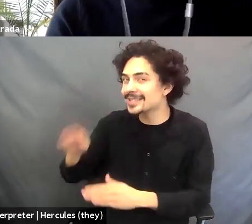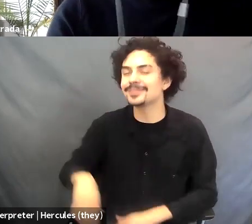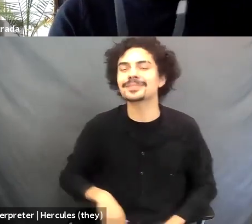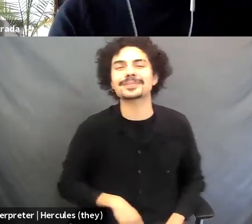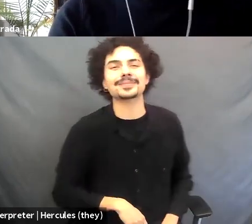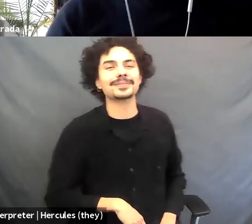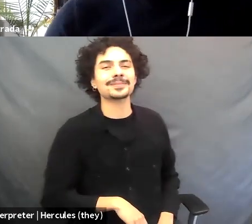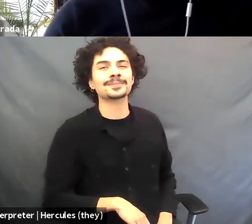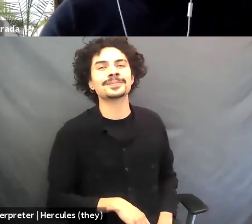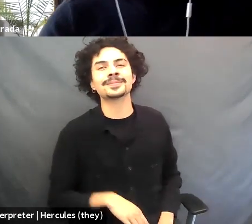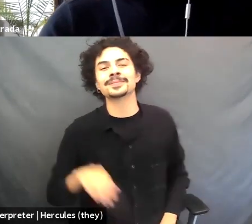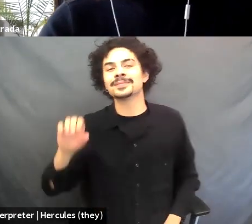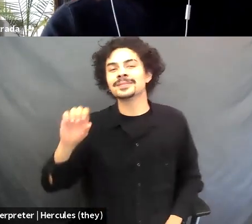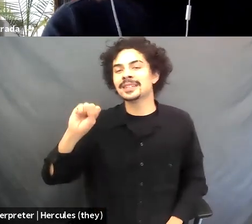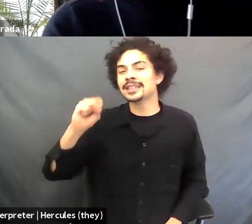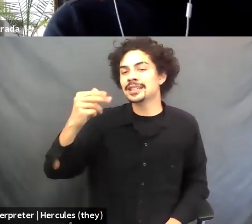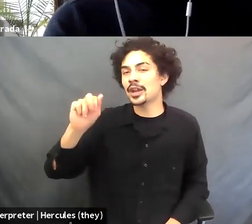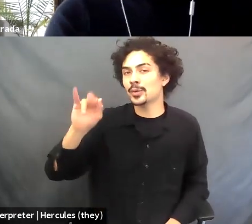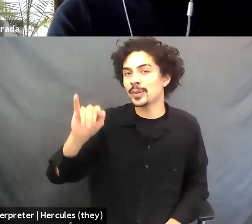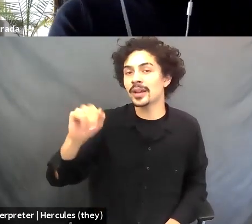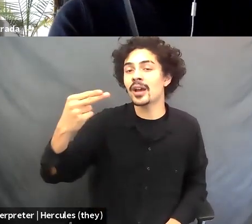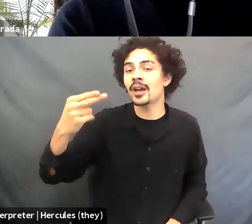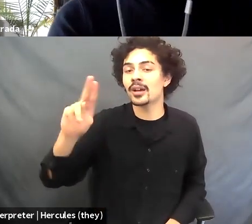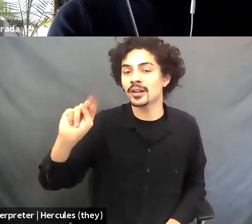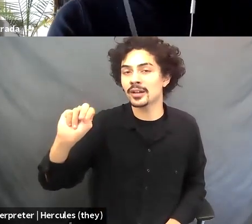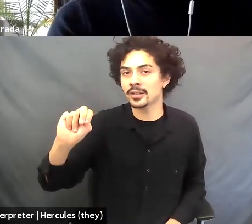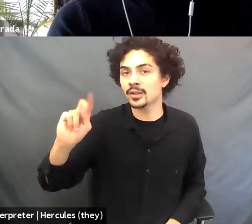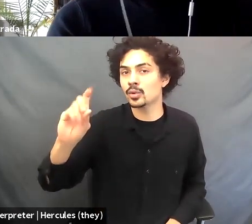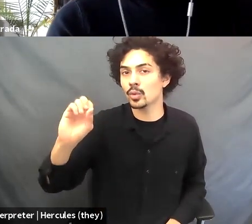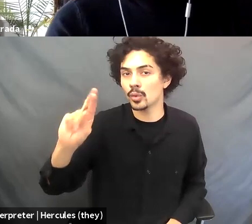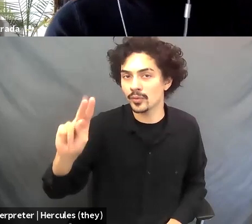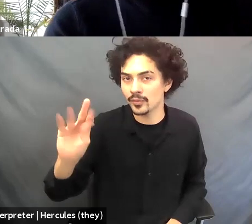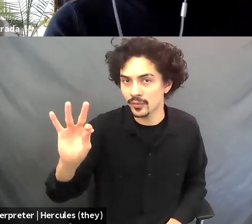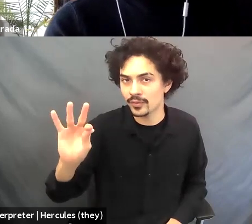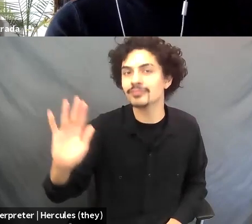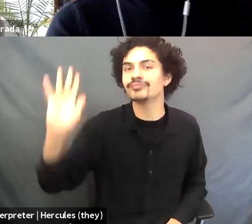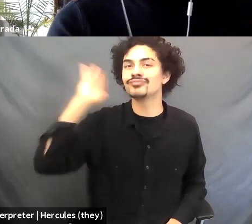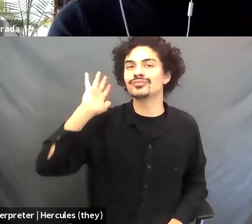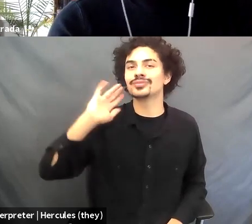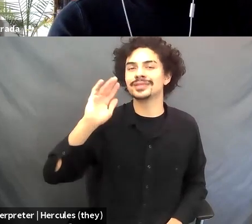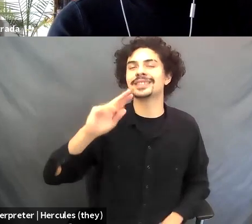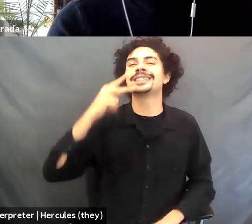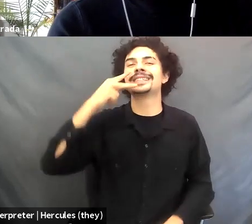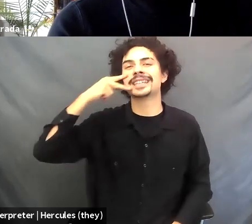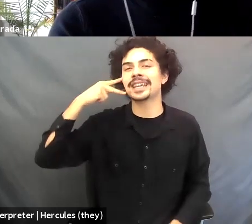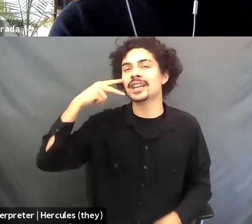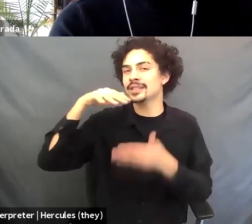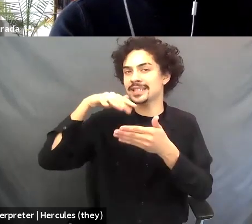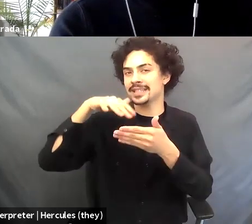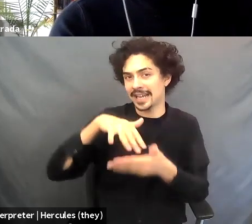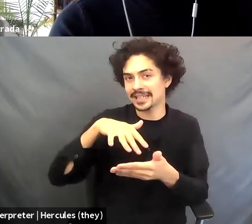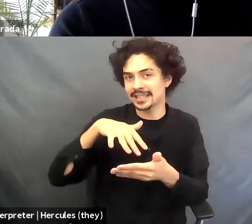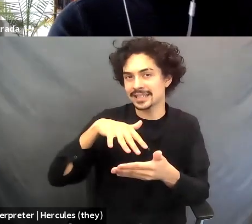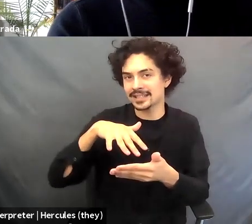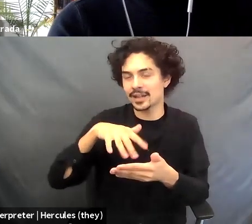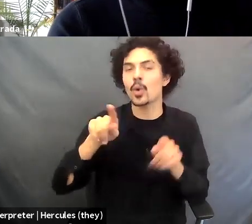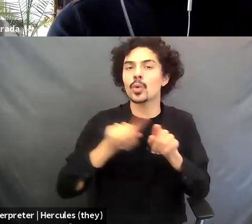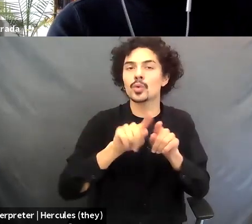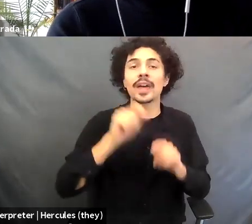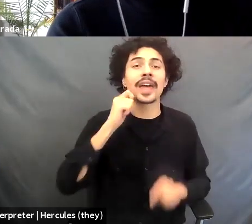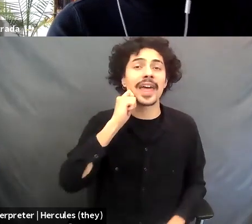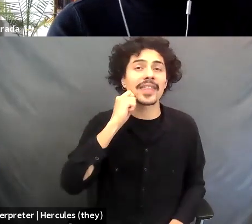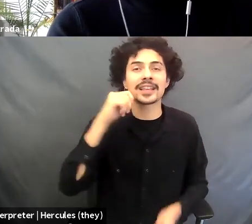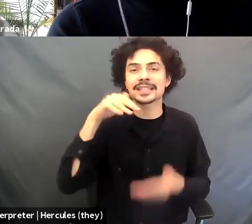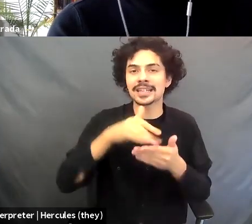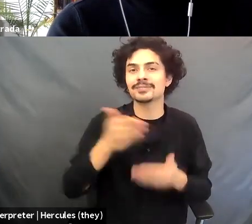Sherry M Hundorf is class of 1938 Professor of Native American Studies in the Department of Ethnic Studies at